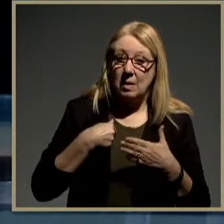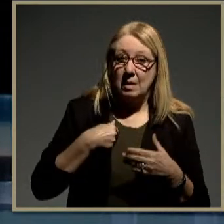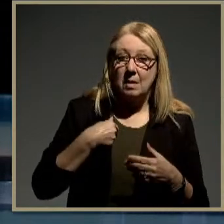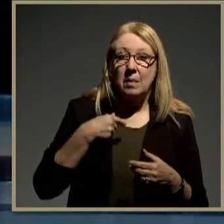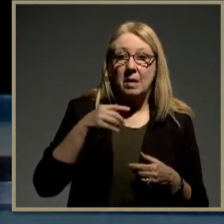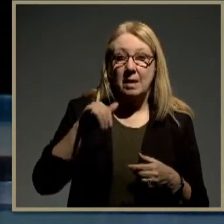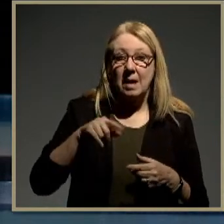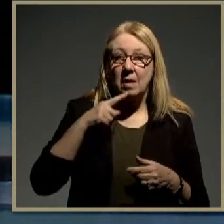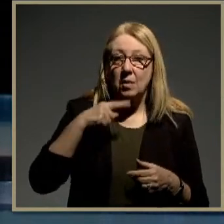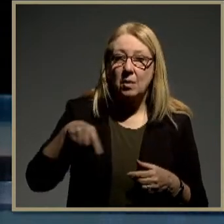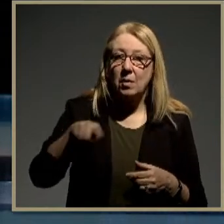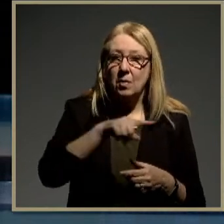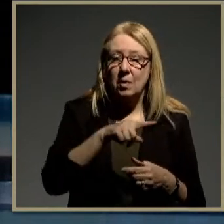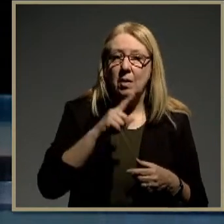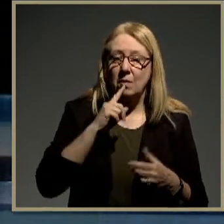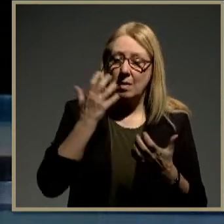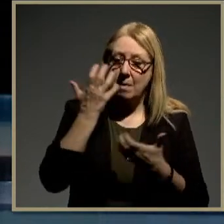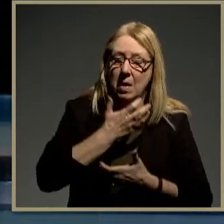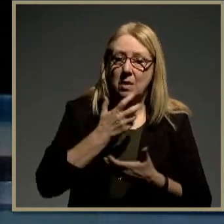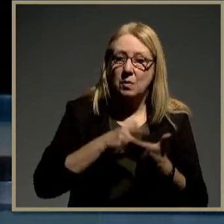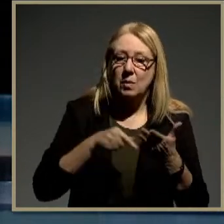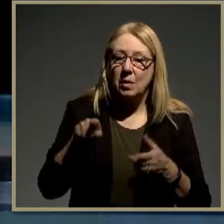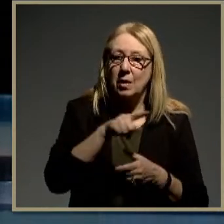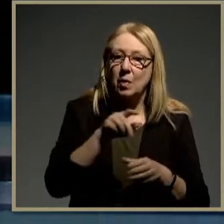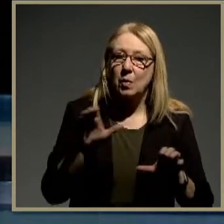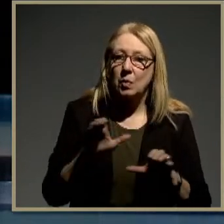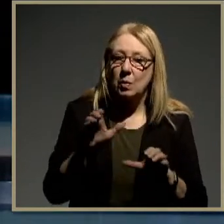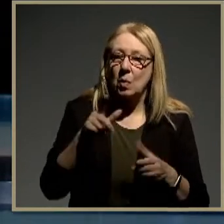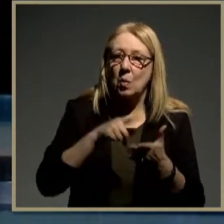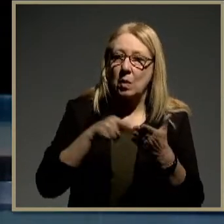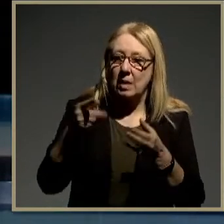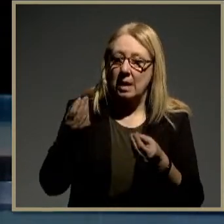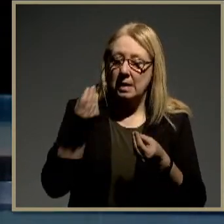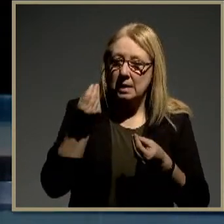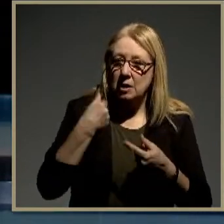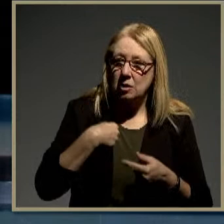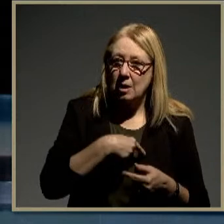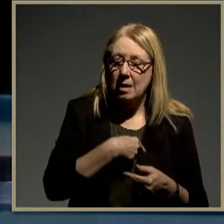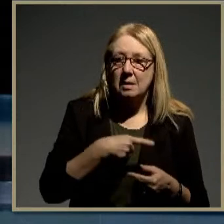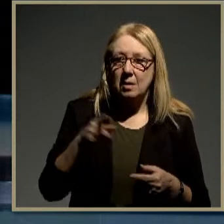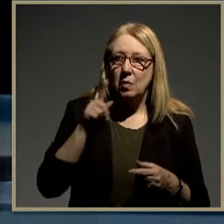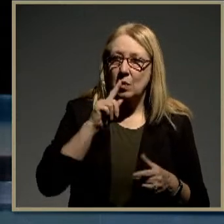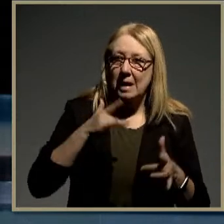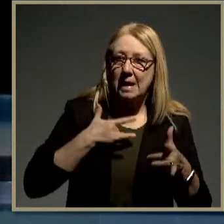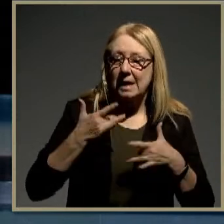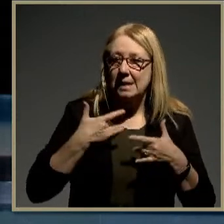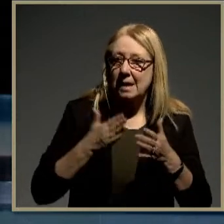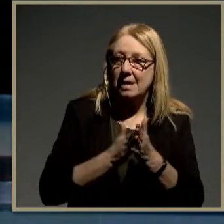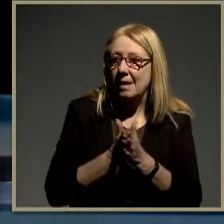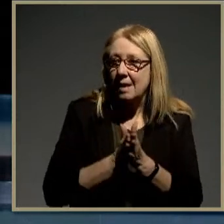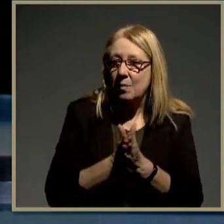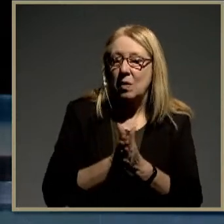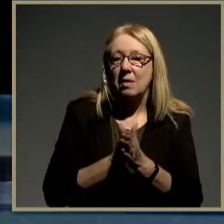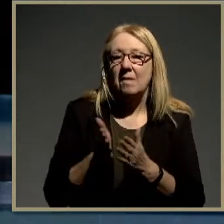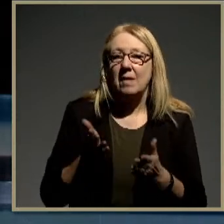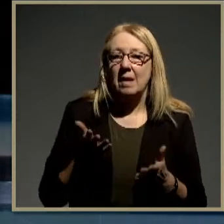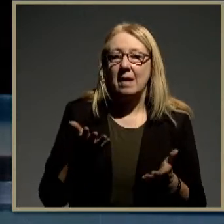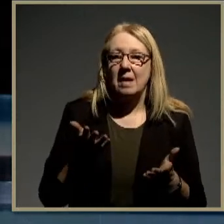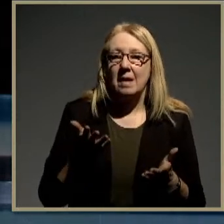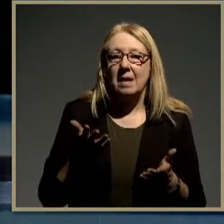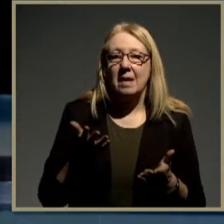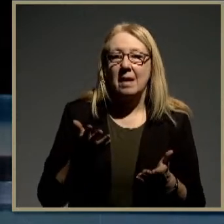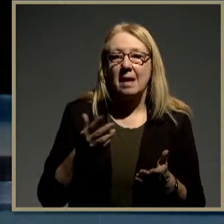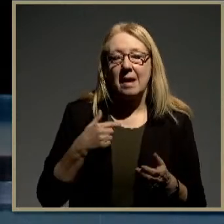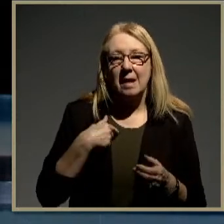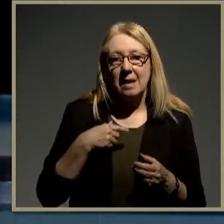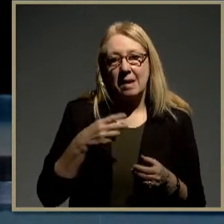is that they're just really passionate about what they're teaching. So just because they're so excited about what they're trying to teach us, it made me just motivated to be